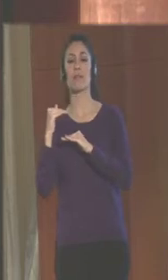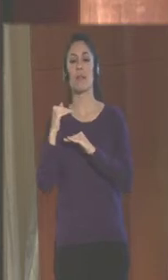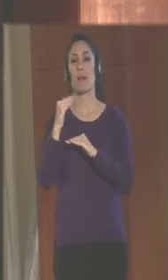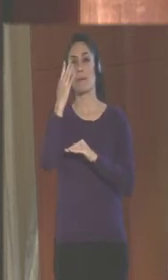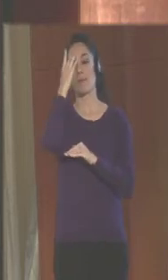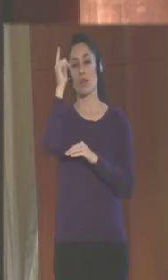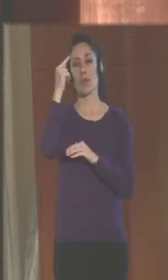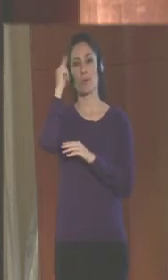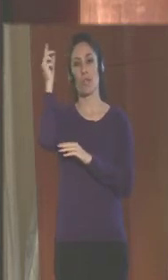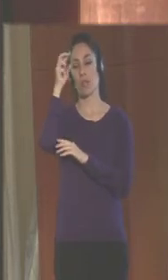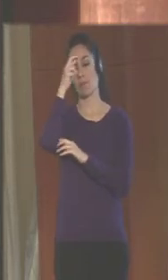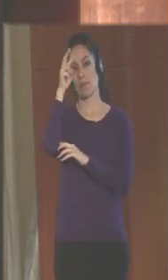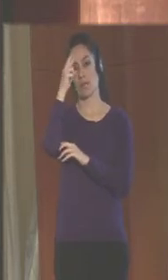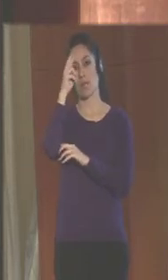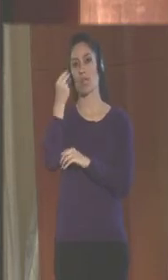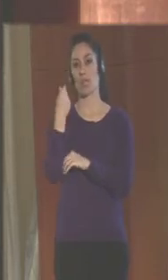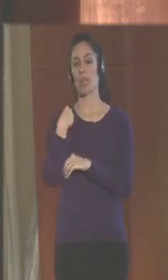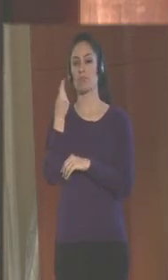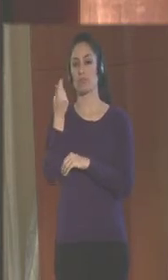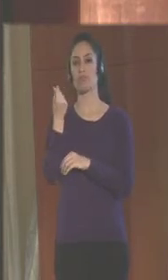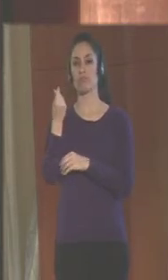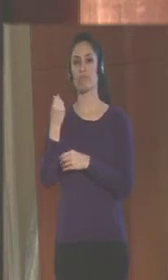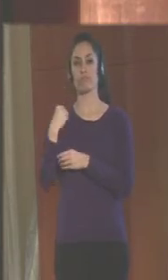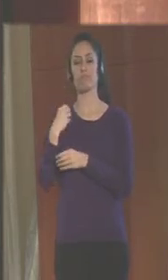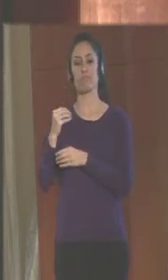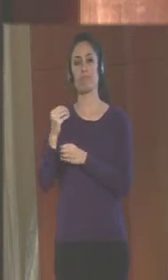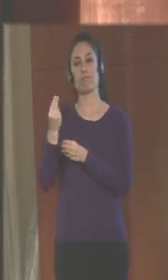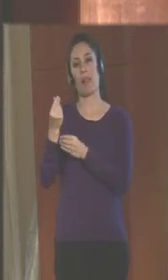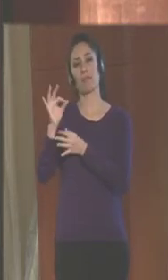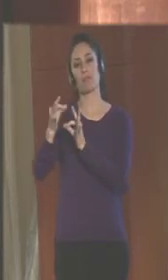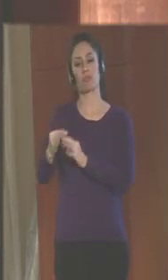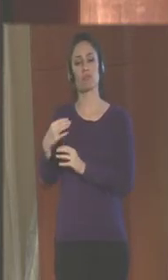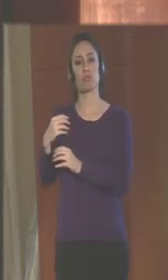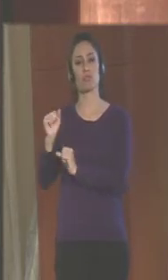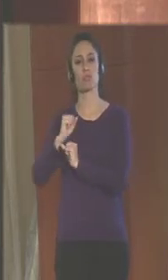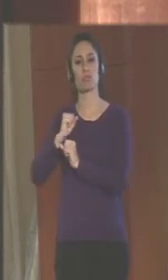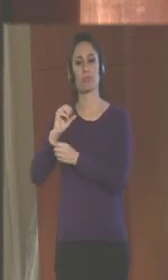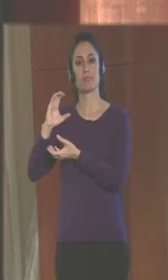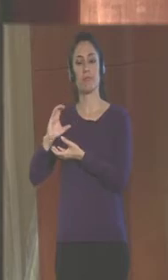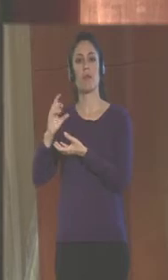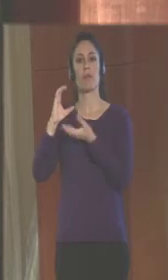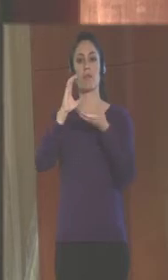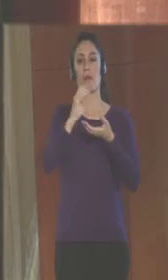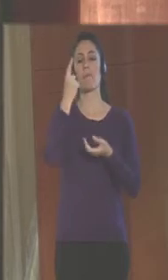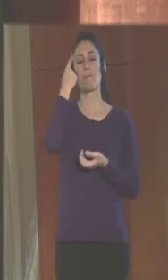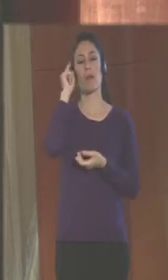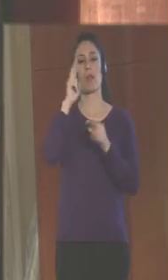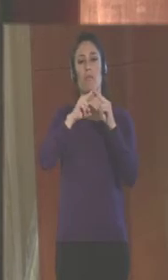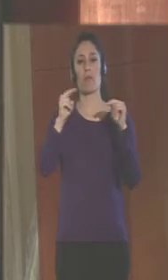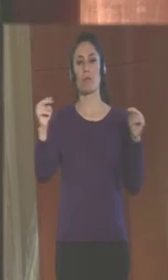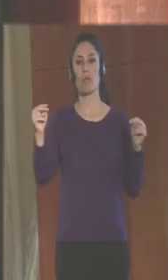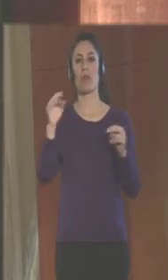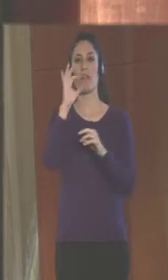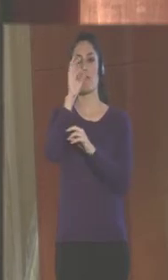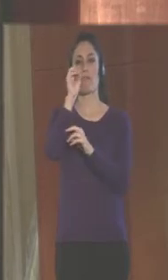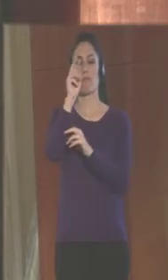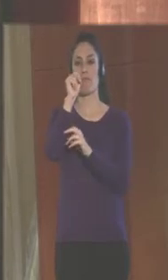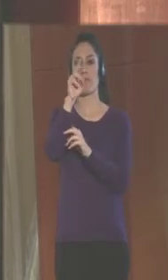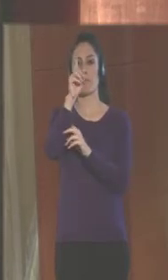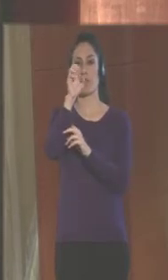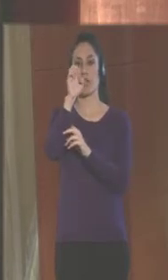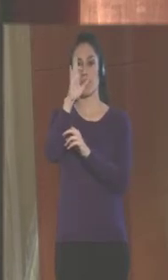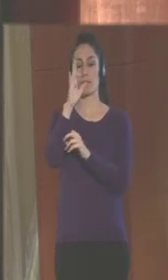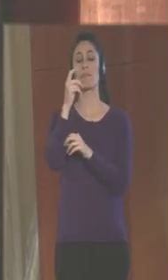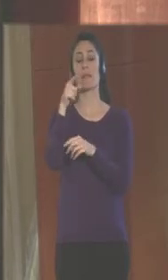to less frequency, and then intensity up on the other axis. There is a fund